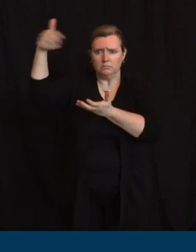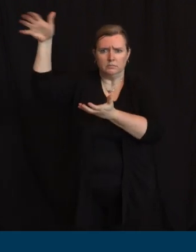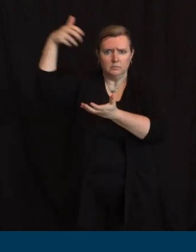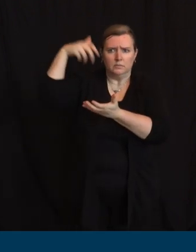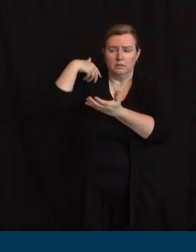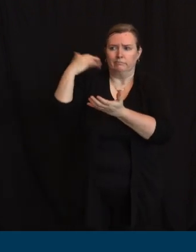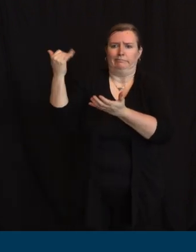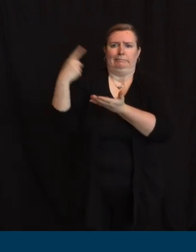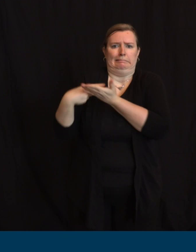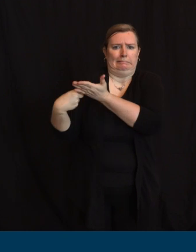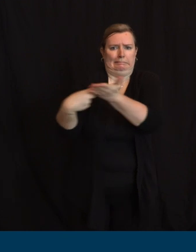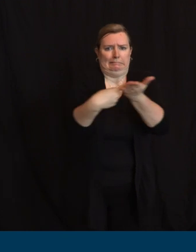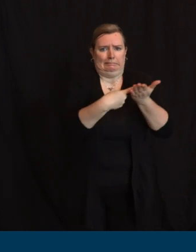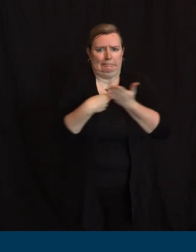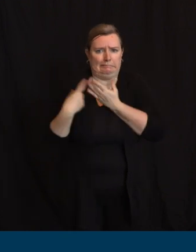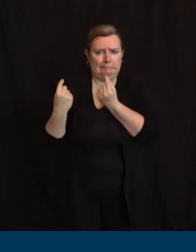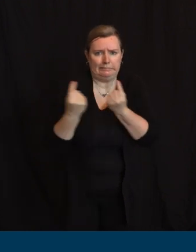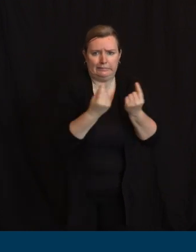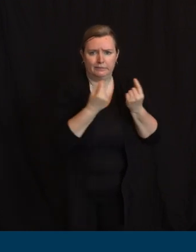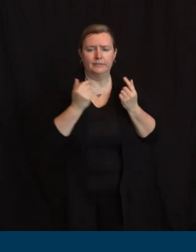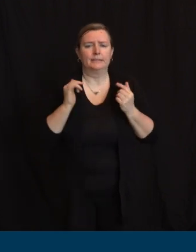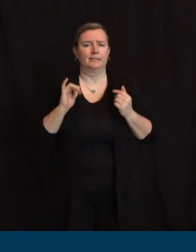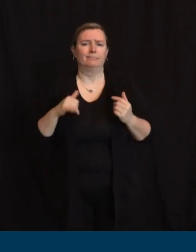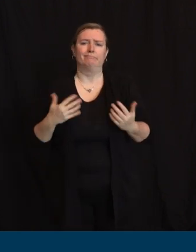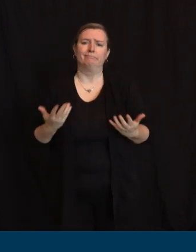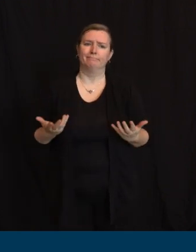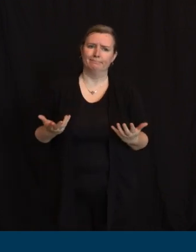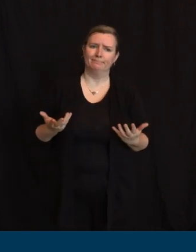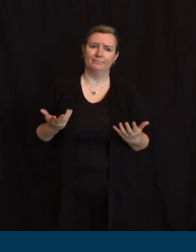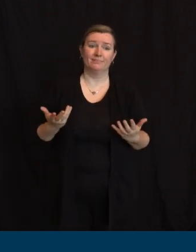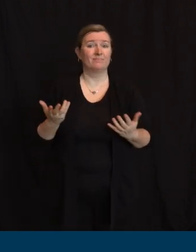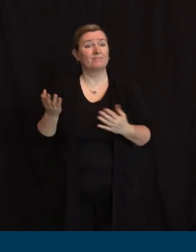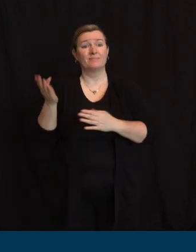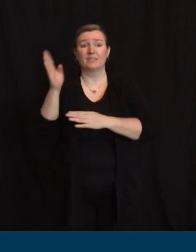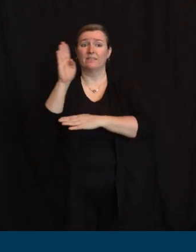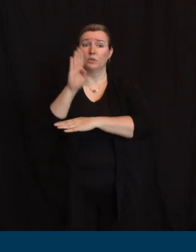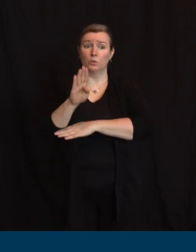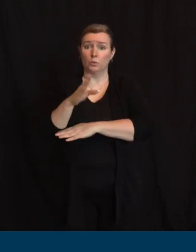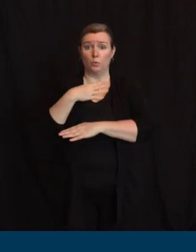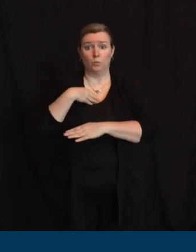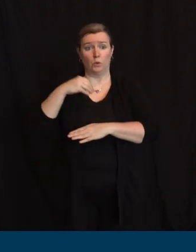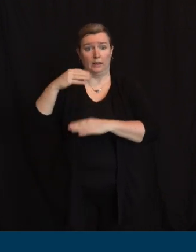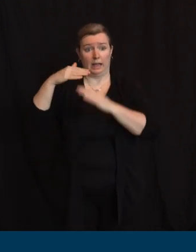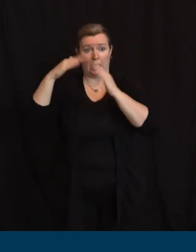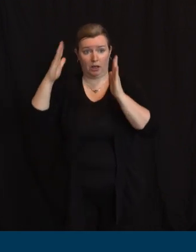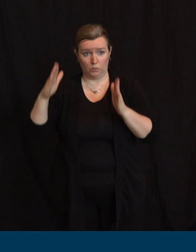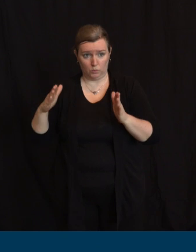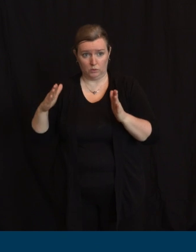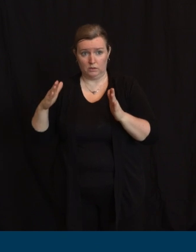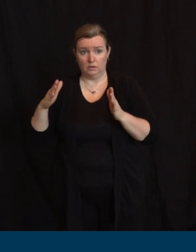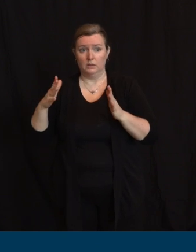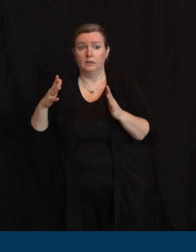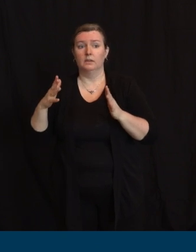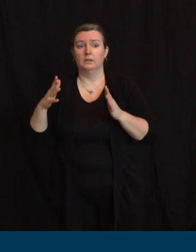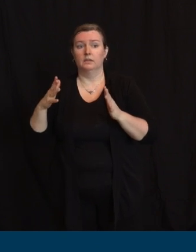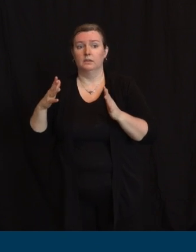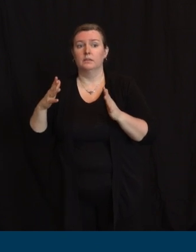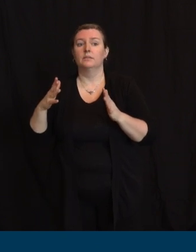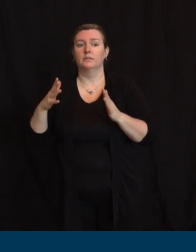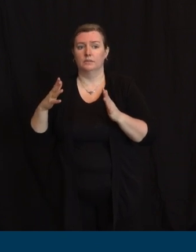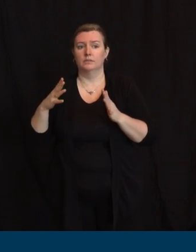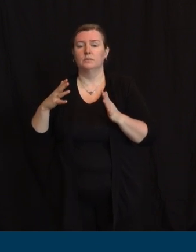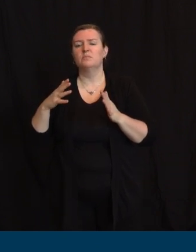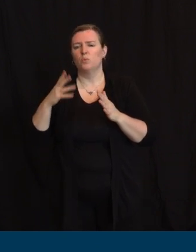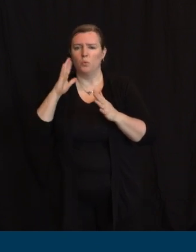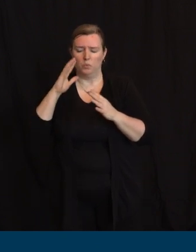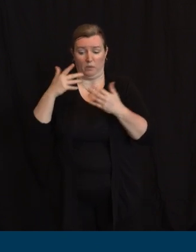and we have a video call with the White House after this, so we're going to go as fast as we can, but as I said, there's a lot of